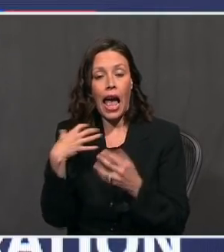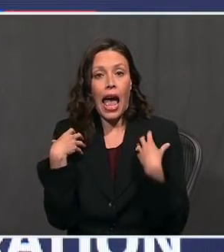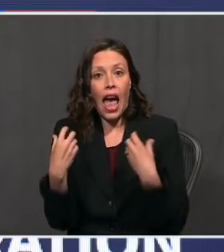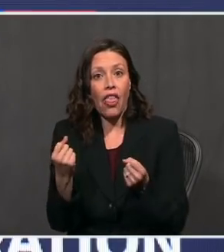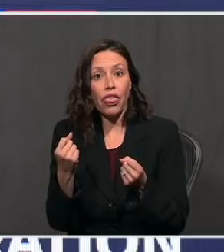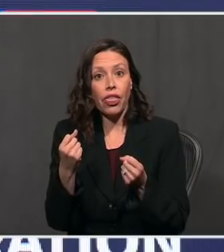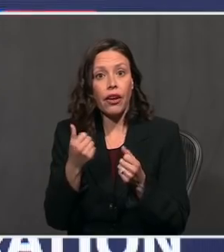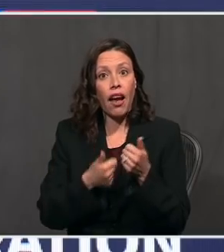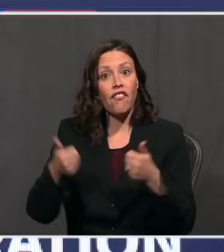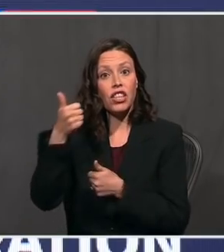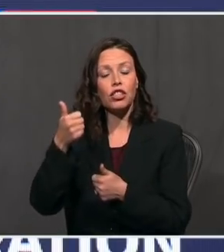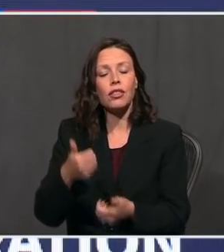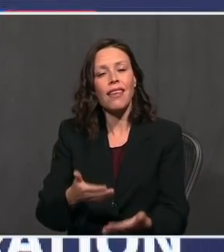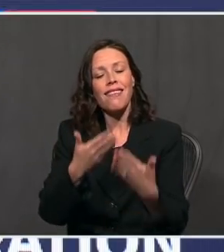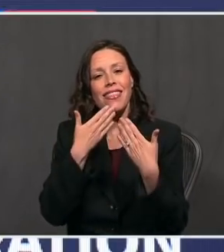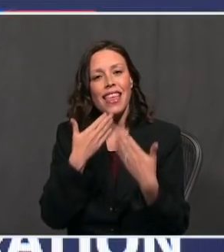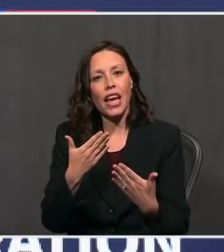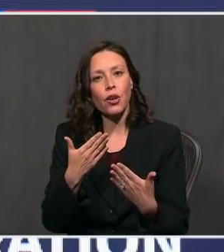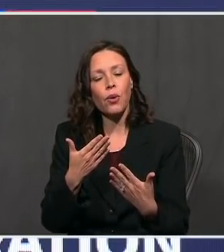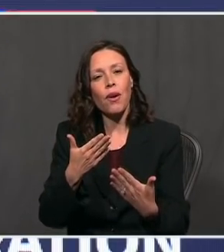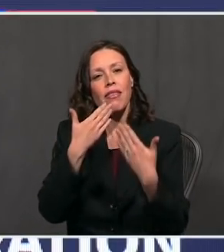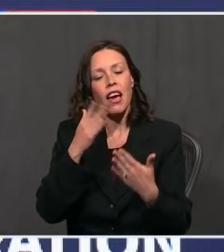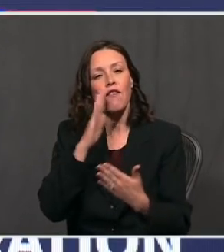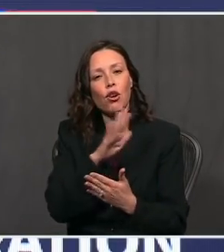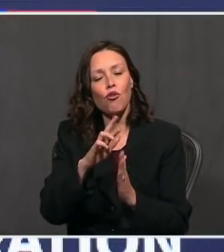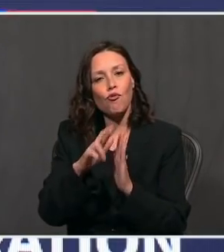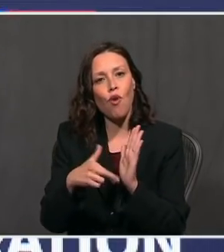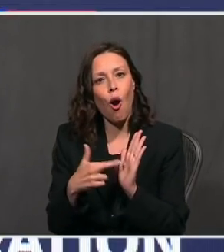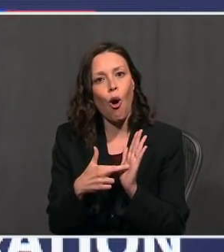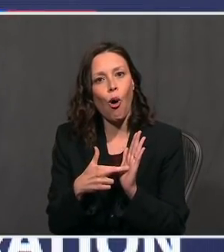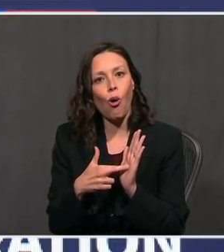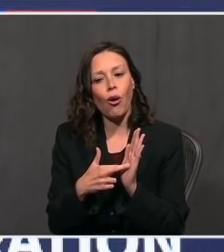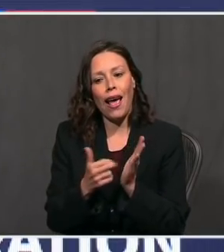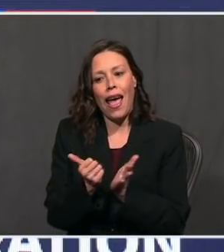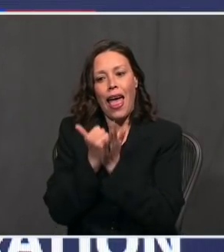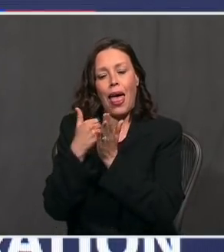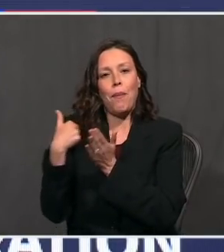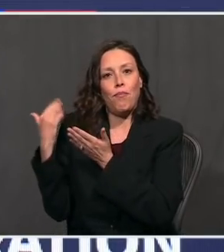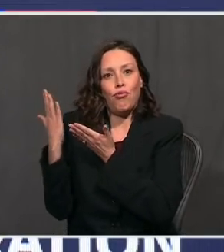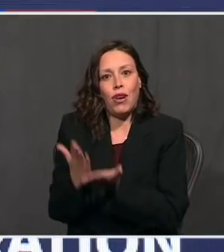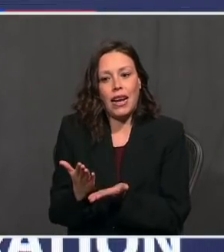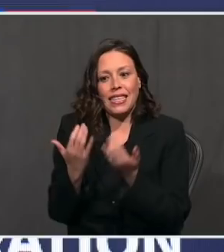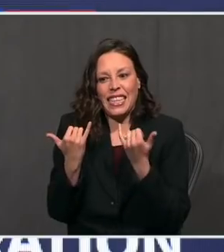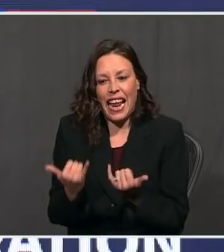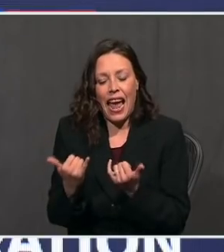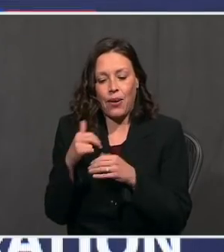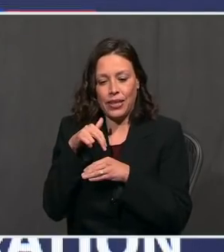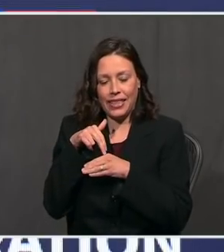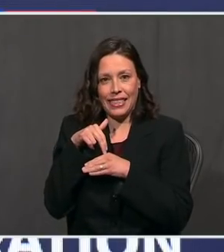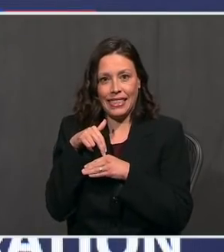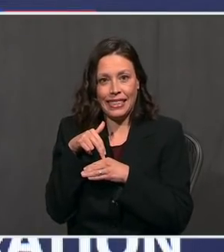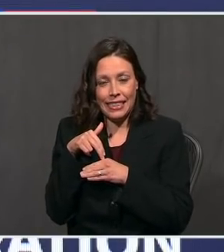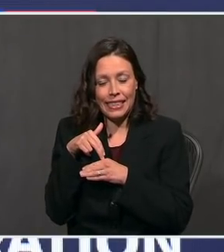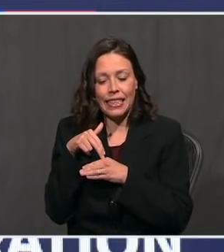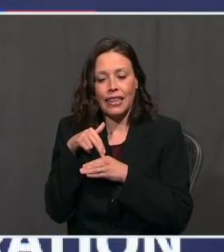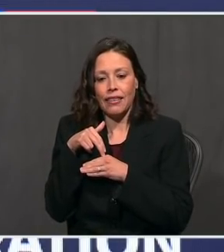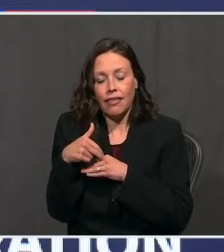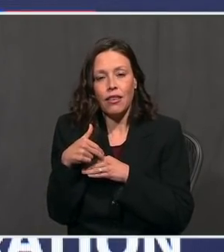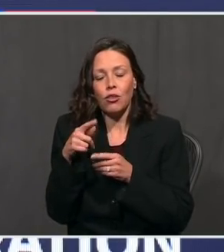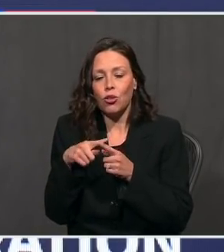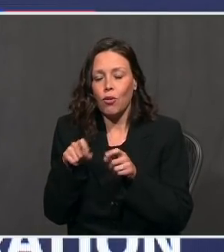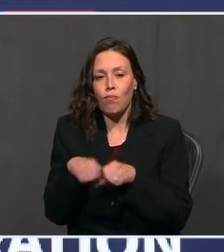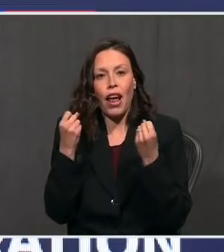around the country, thank you. Thank you for your role in bringing us to the precipice of a